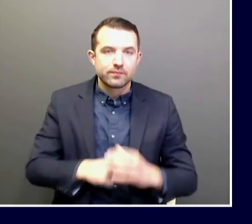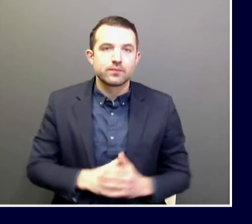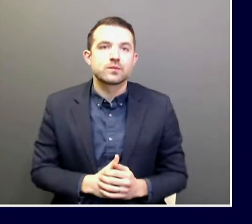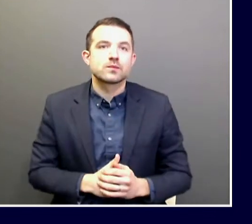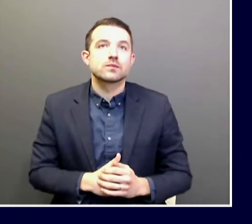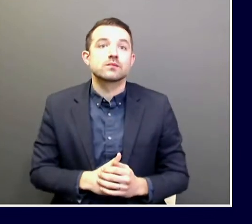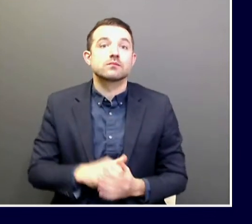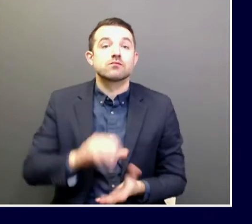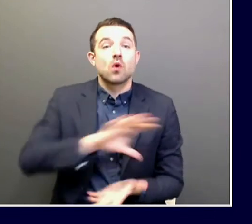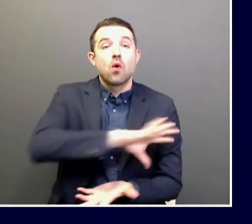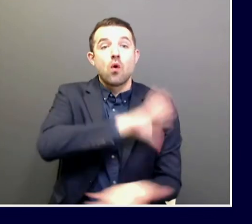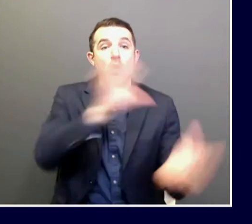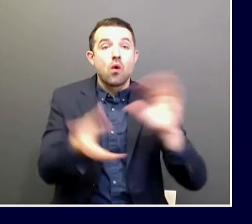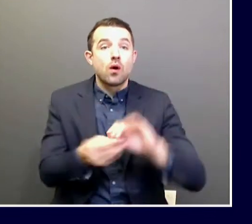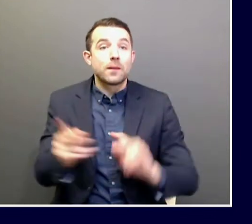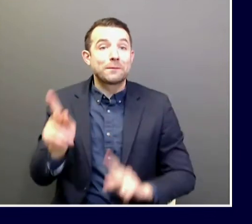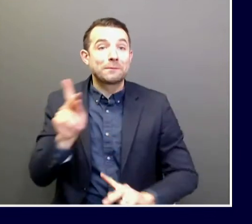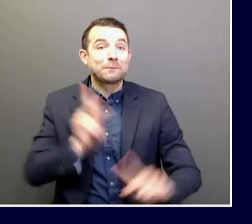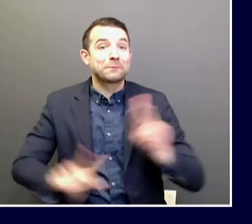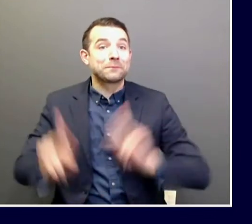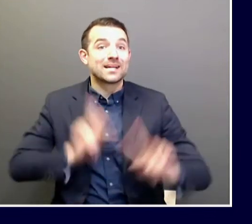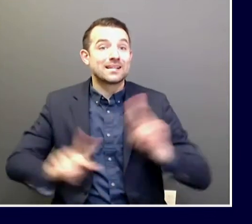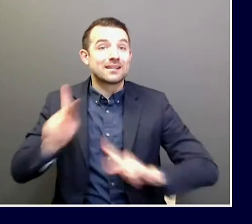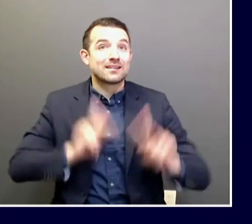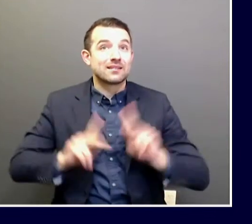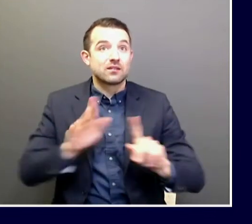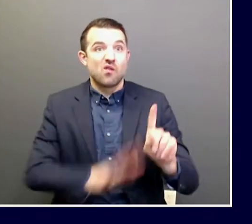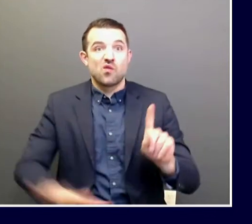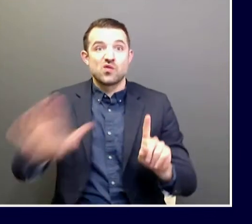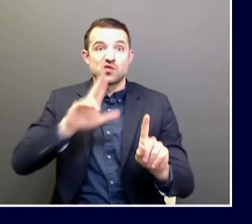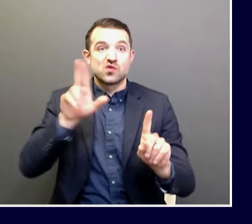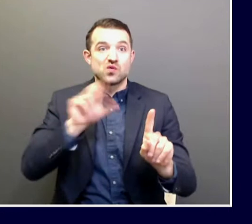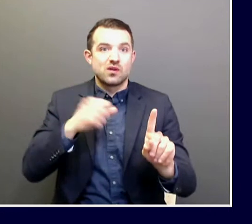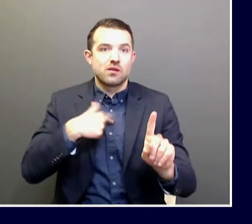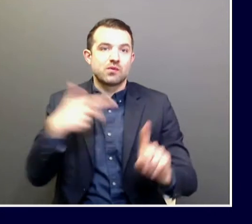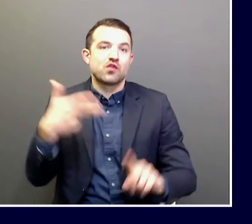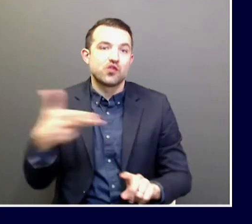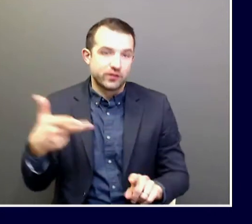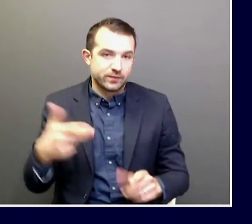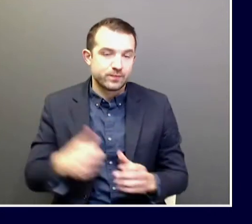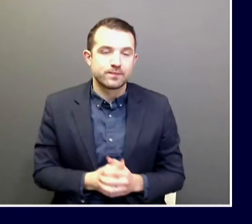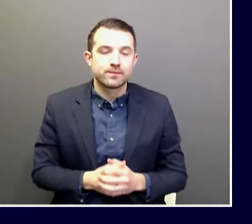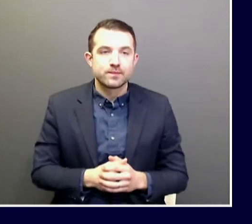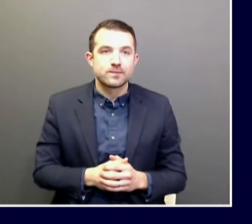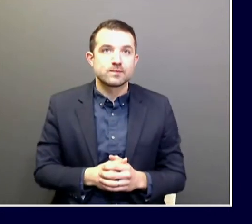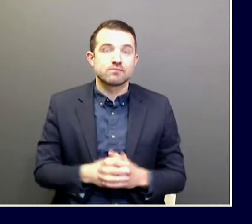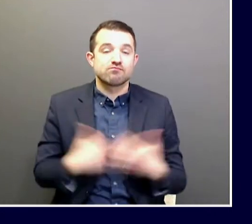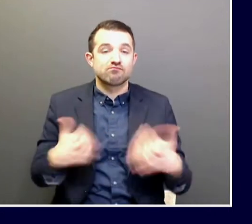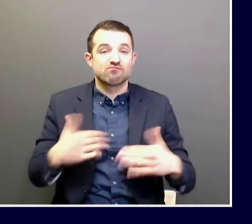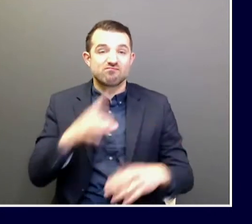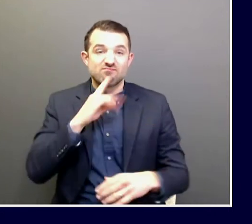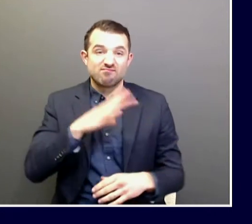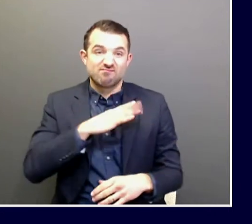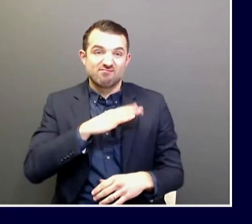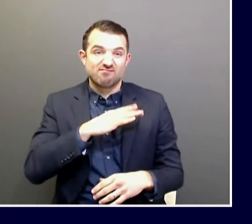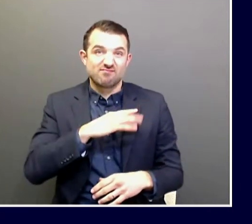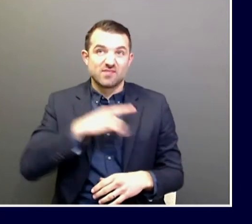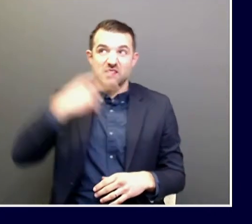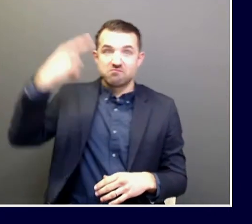in terms of the percentage of our state that is over the age of 65 who are fully vaccinated.